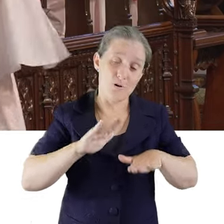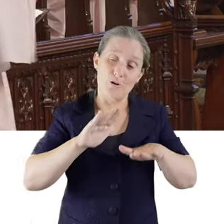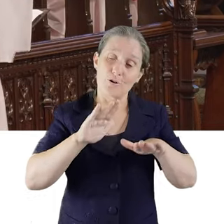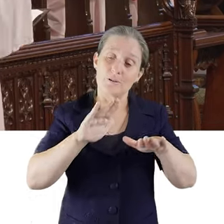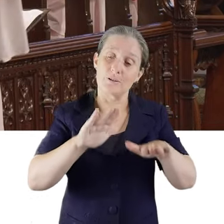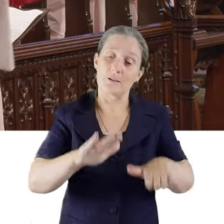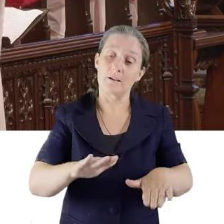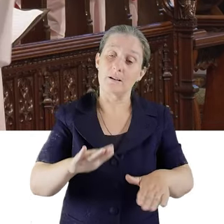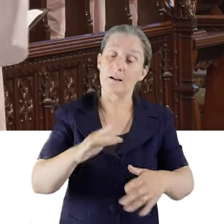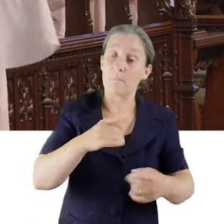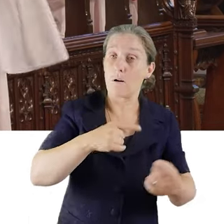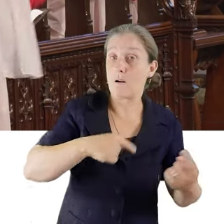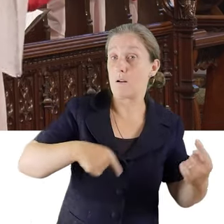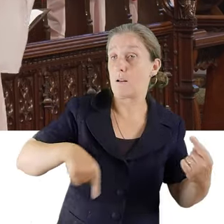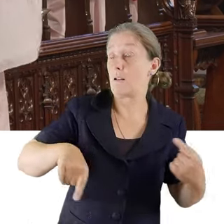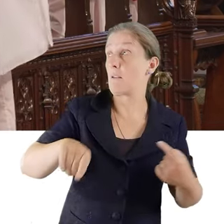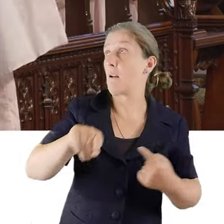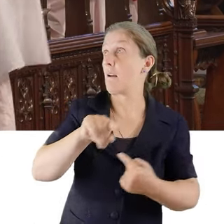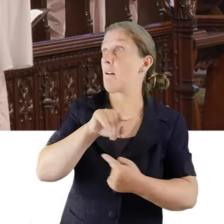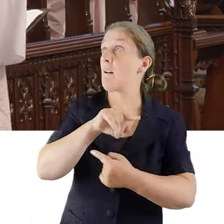Christ, have mercy